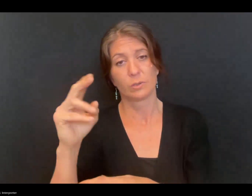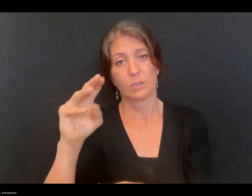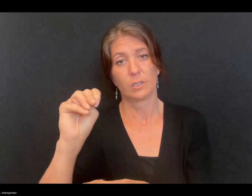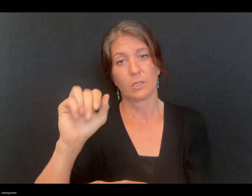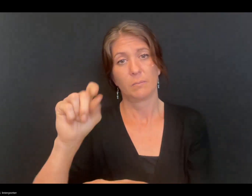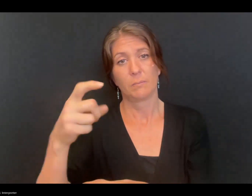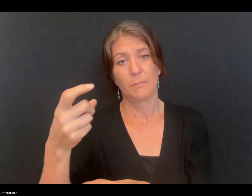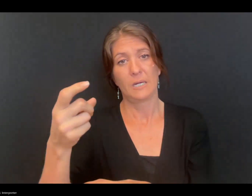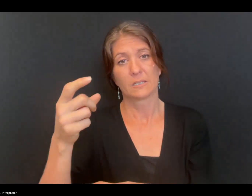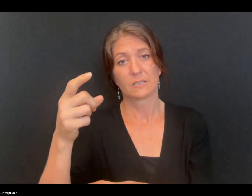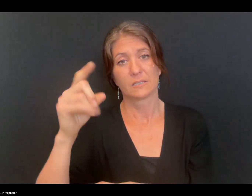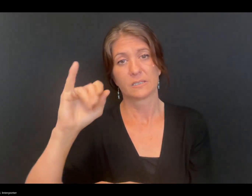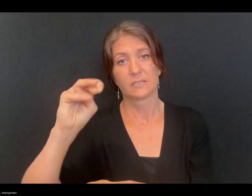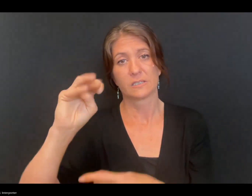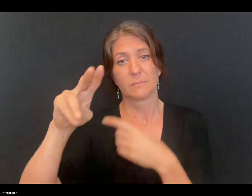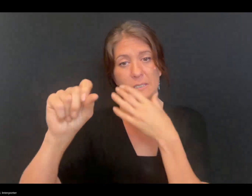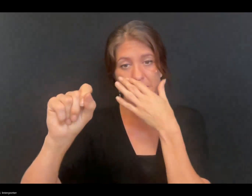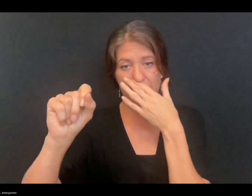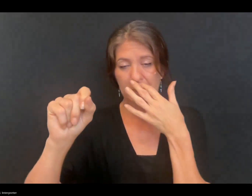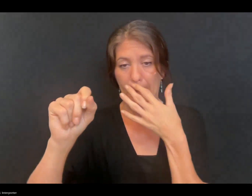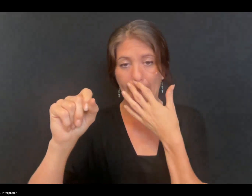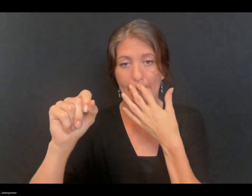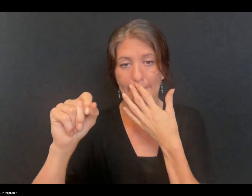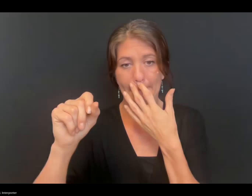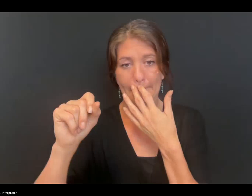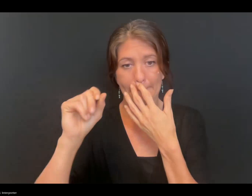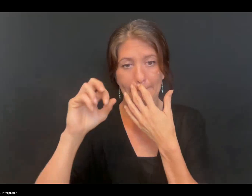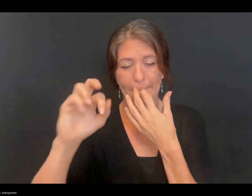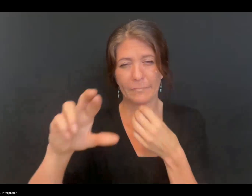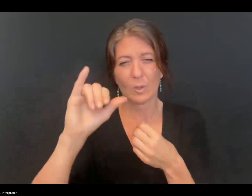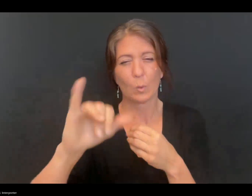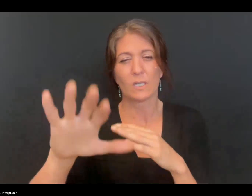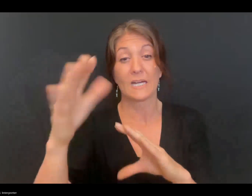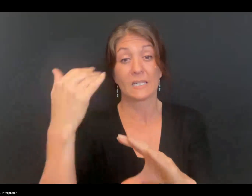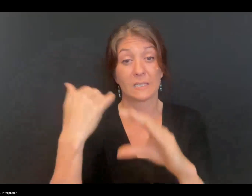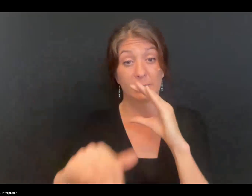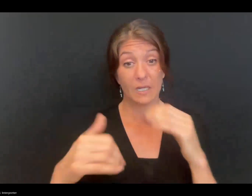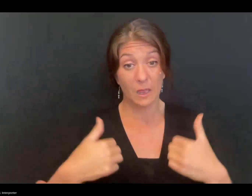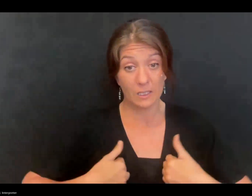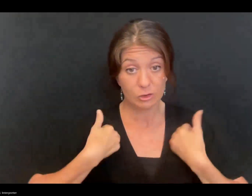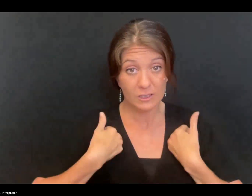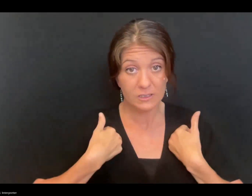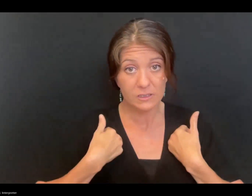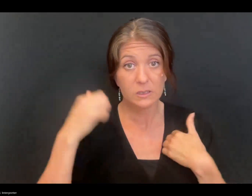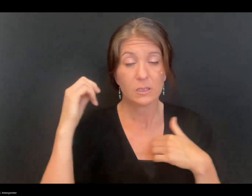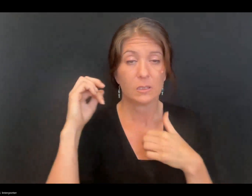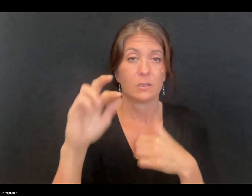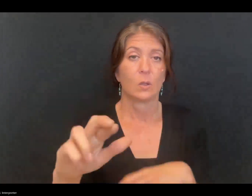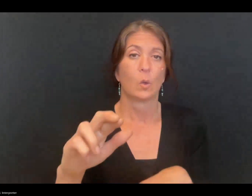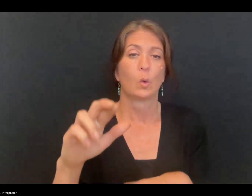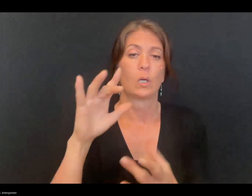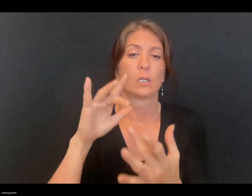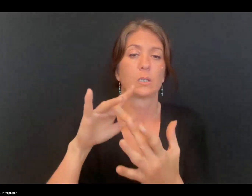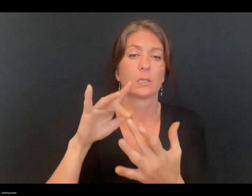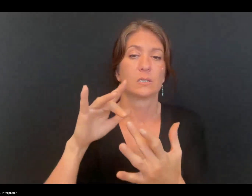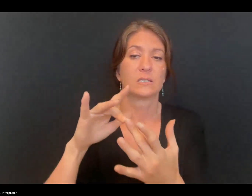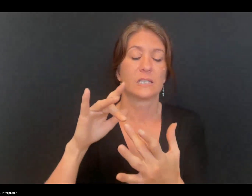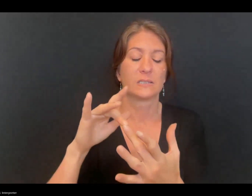that ask that email address, or you can contact